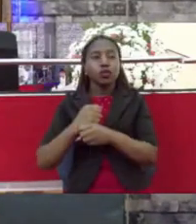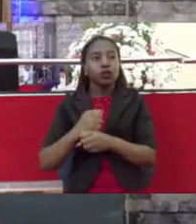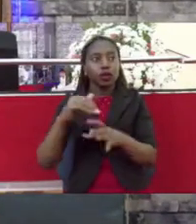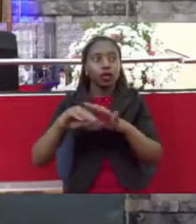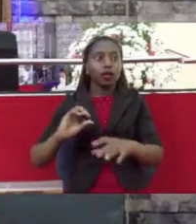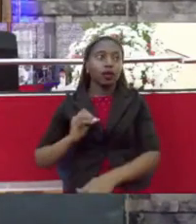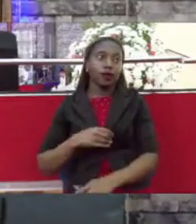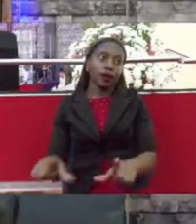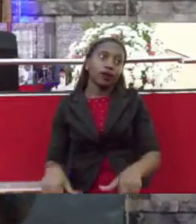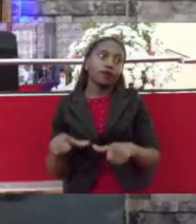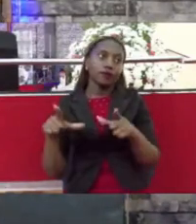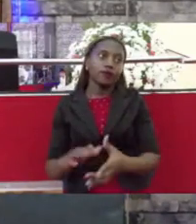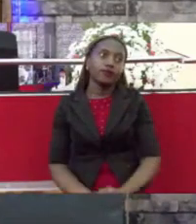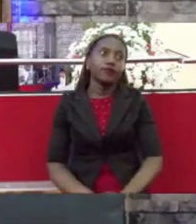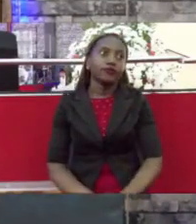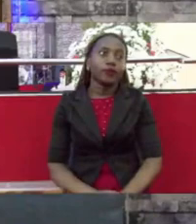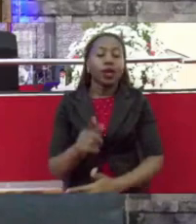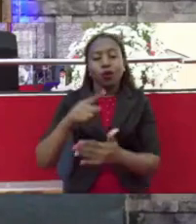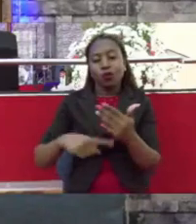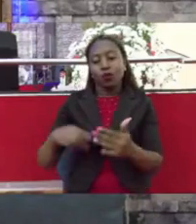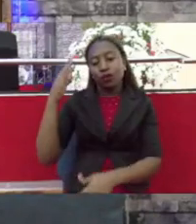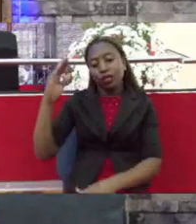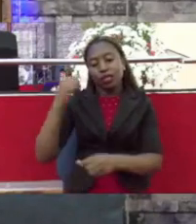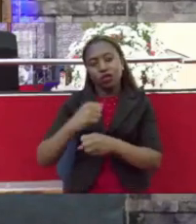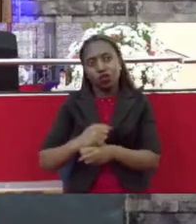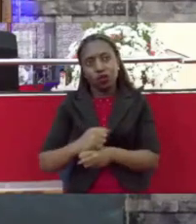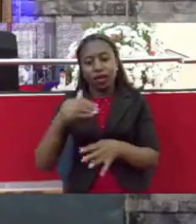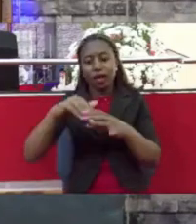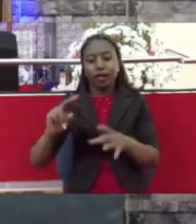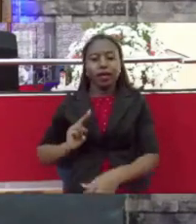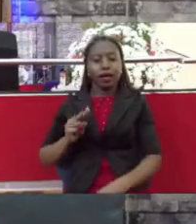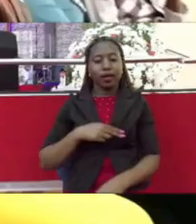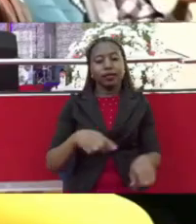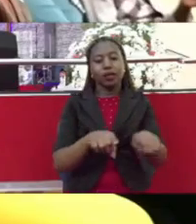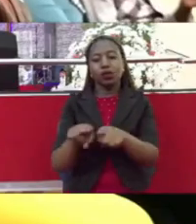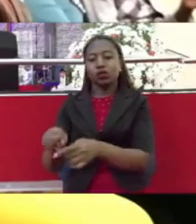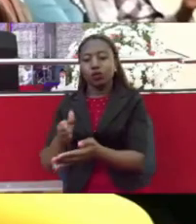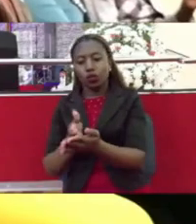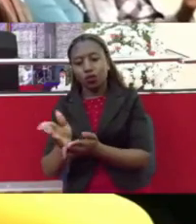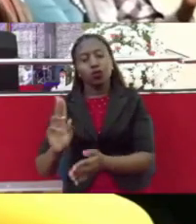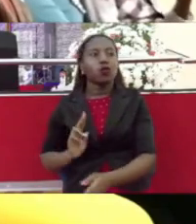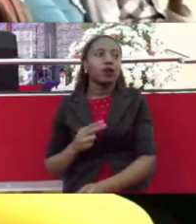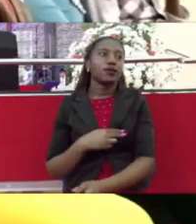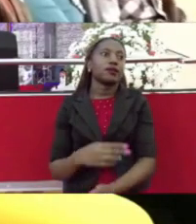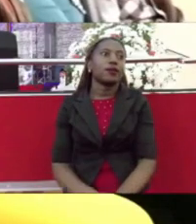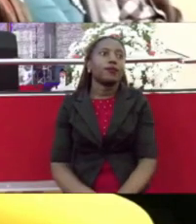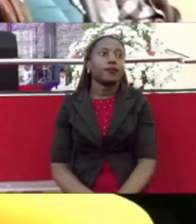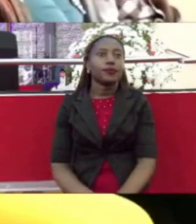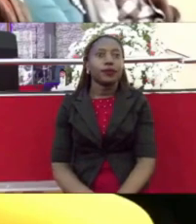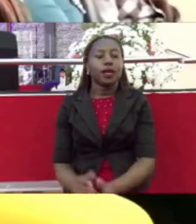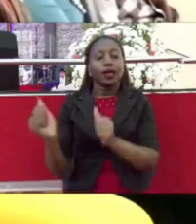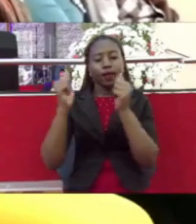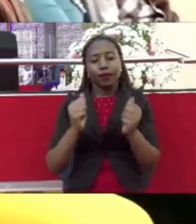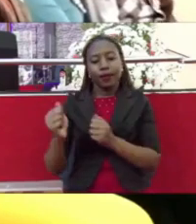Mungu anafanya maishani mwetu. What he is doing in us and even through us. Kile anachofanya kwetu na kupitia kwetu. In the mighty